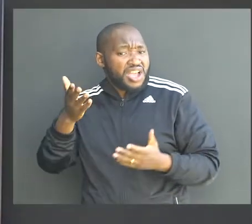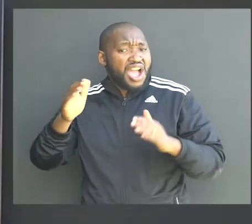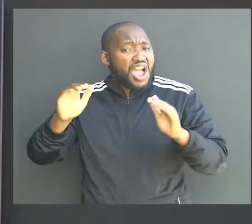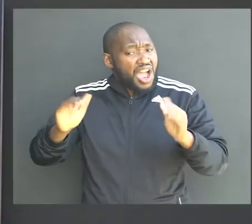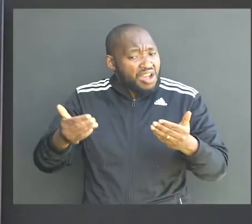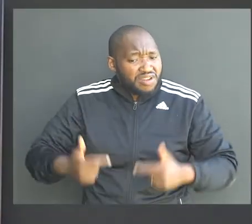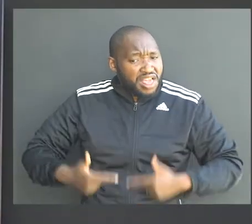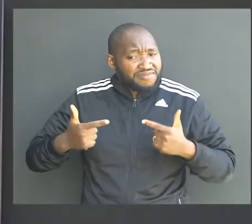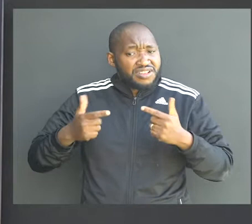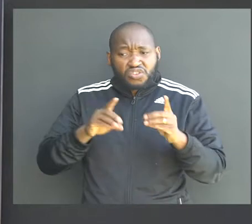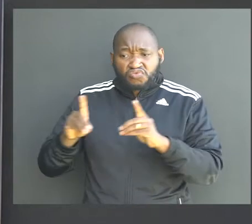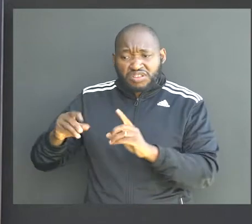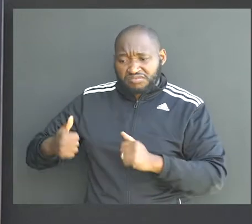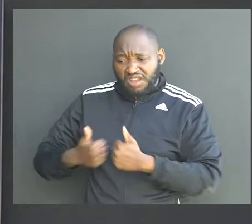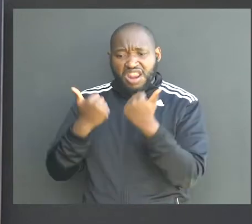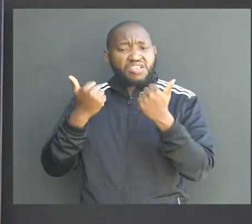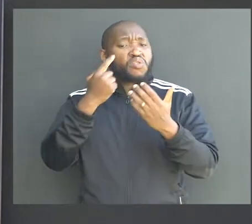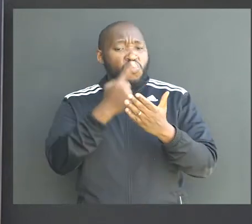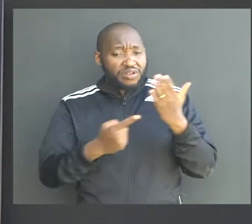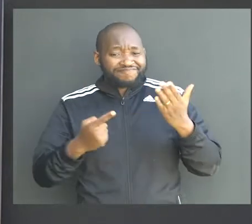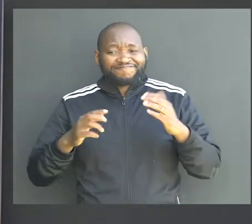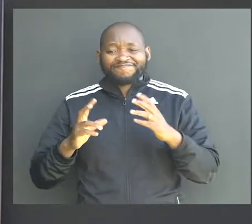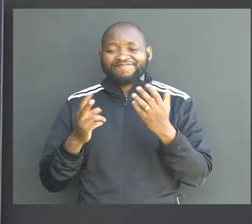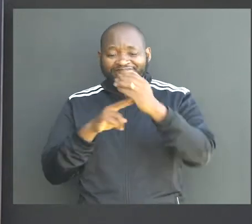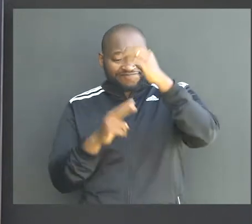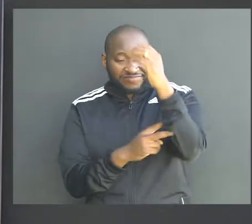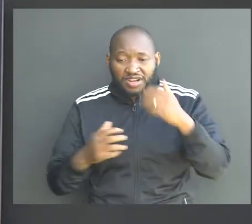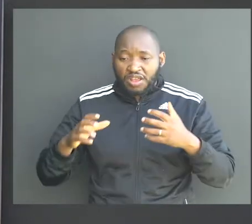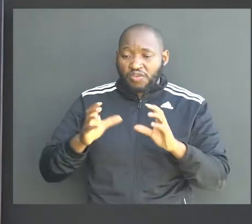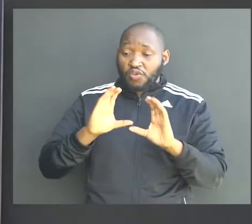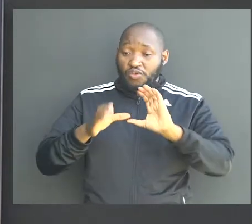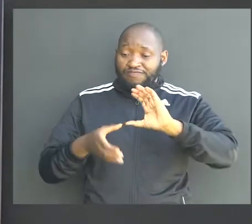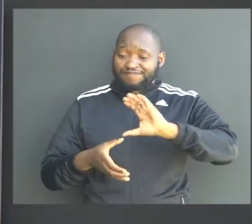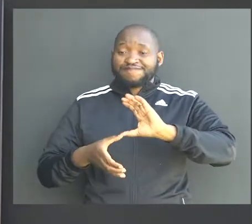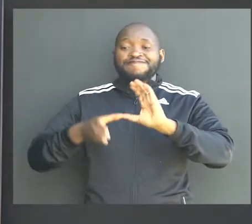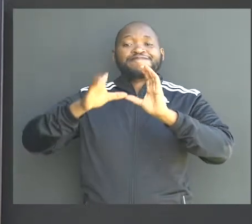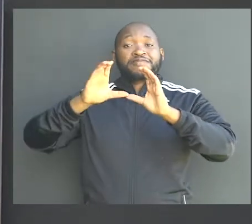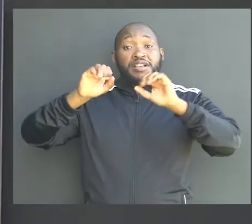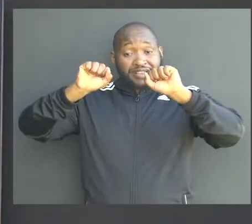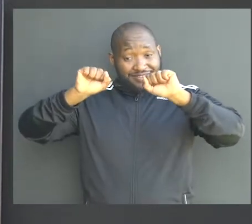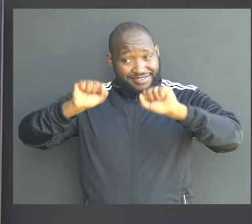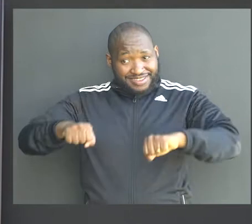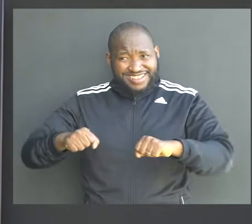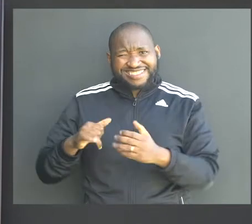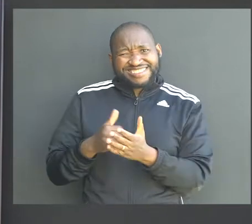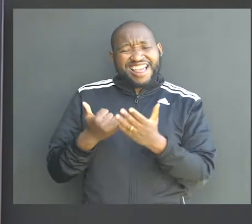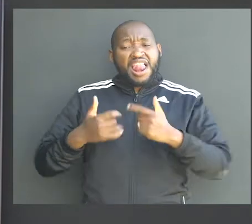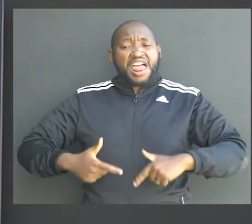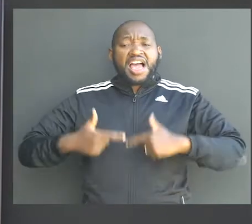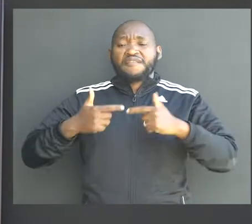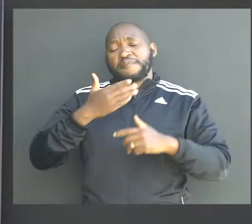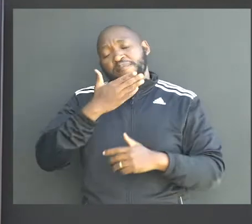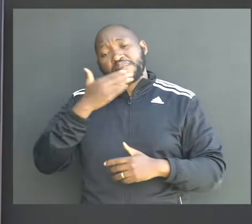inclusivity. This is how they live. Yeah. These are what their challenges. And we're trying to bridge the gap between them and people like you and me. So in a nutshell, we're just trying to